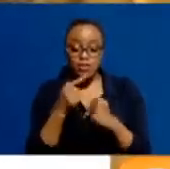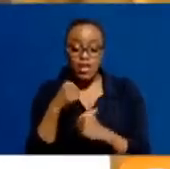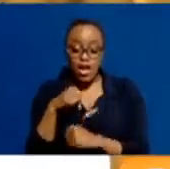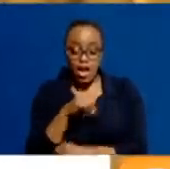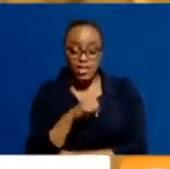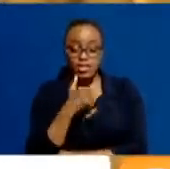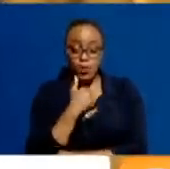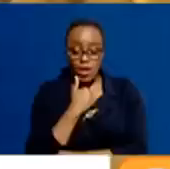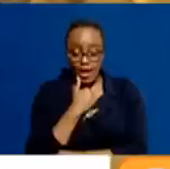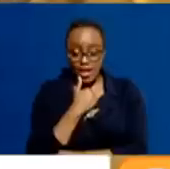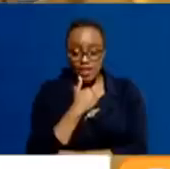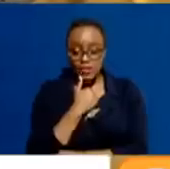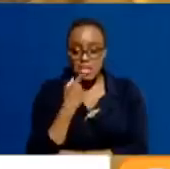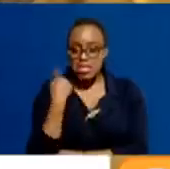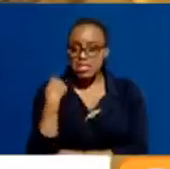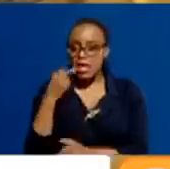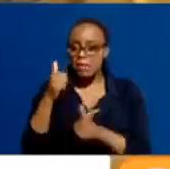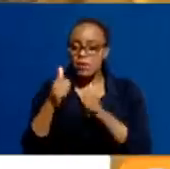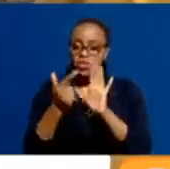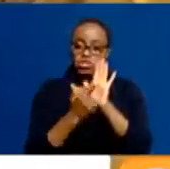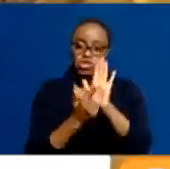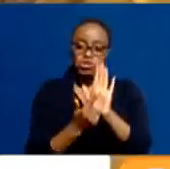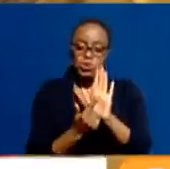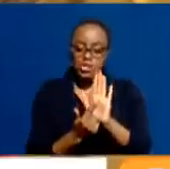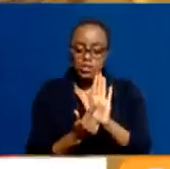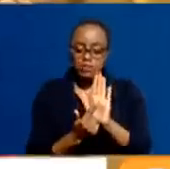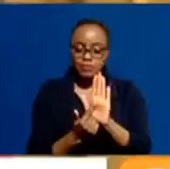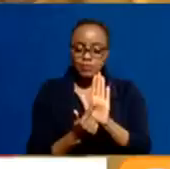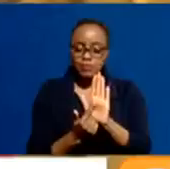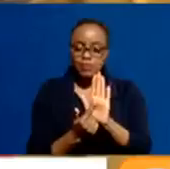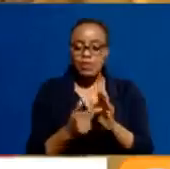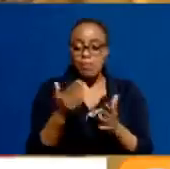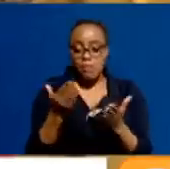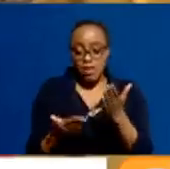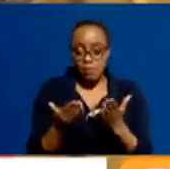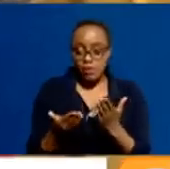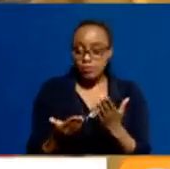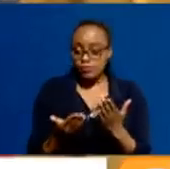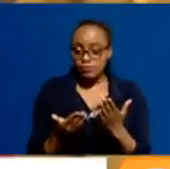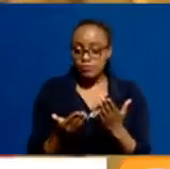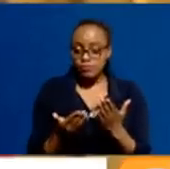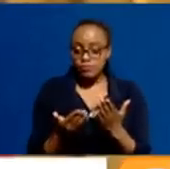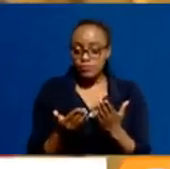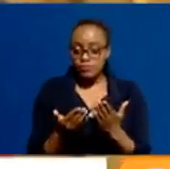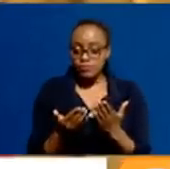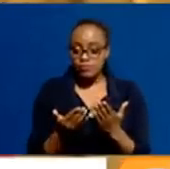arrive at figures that show that either